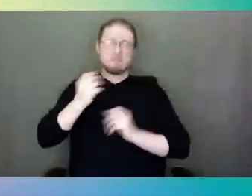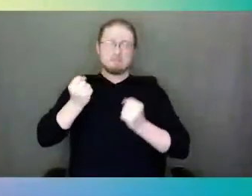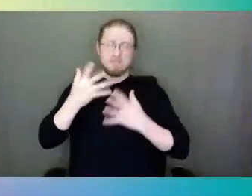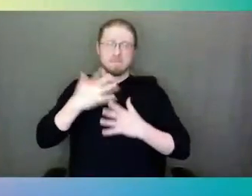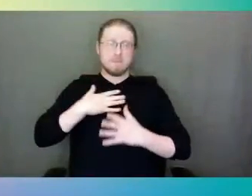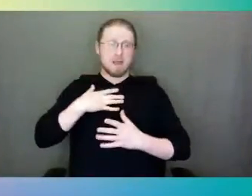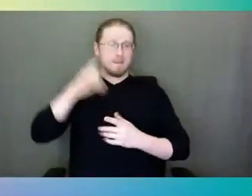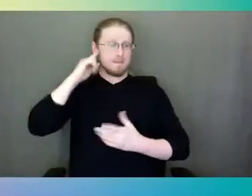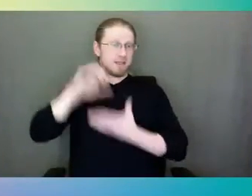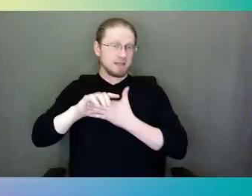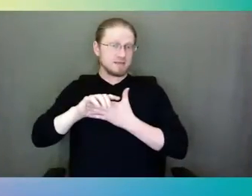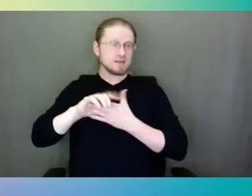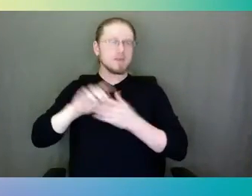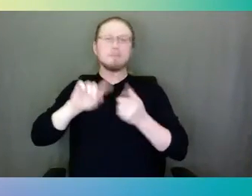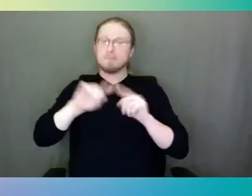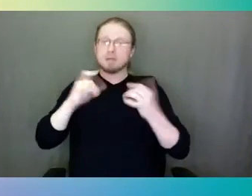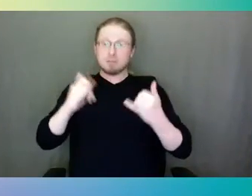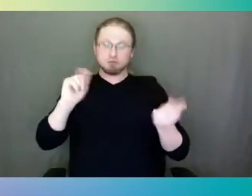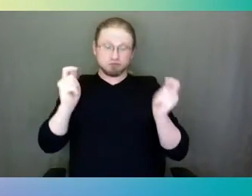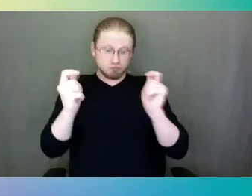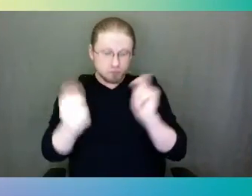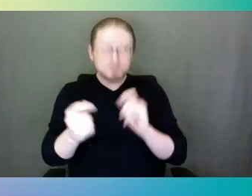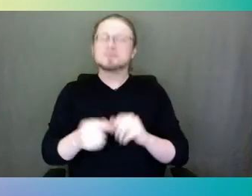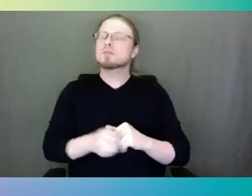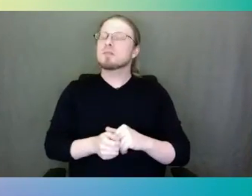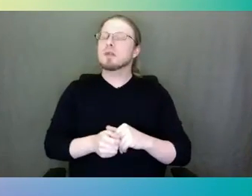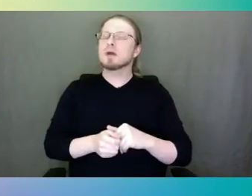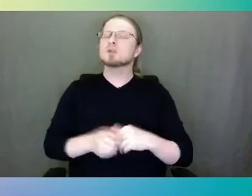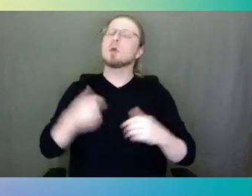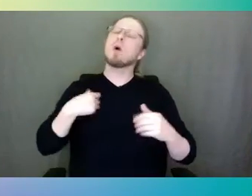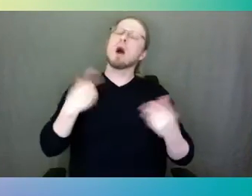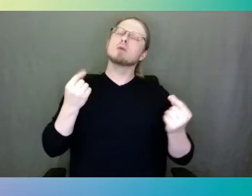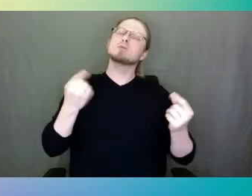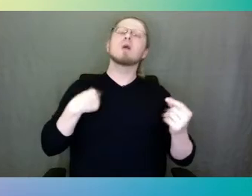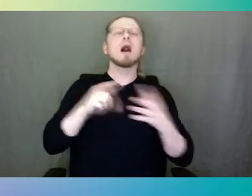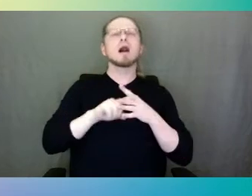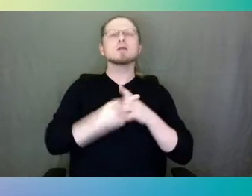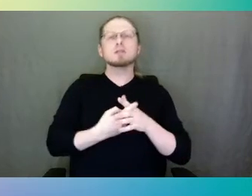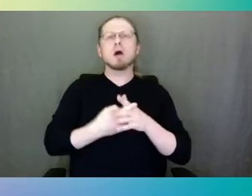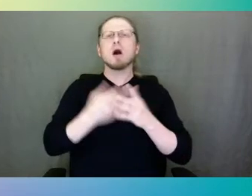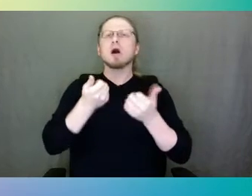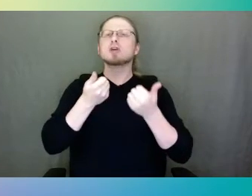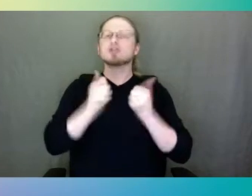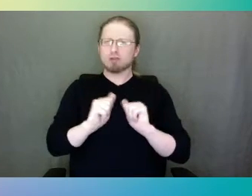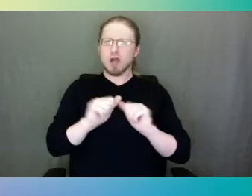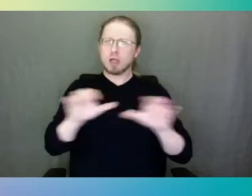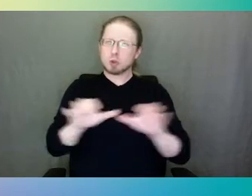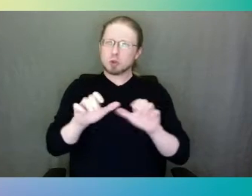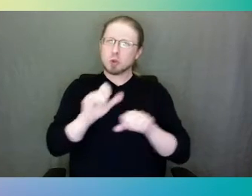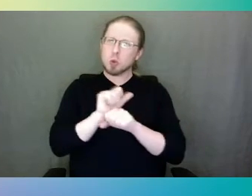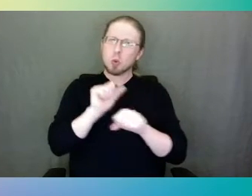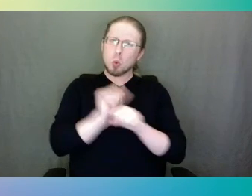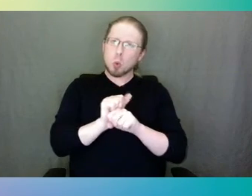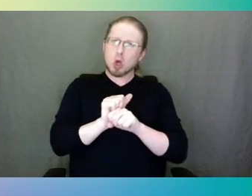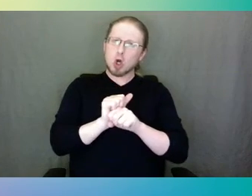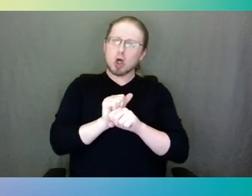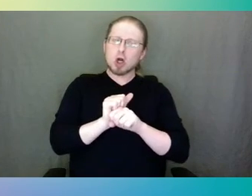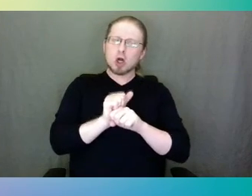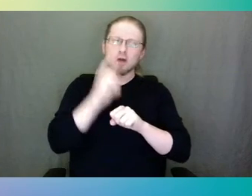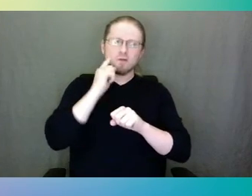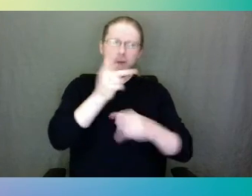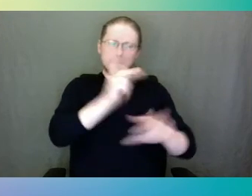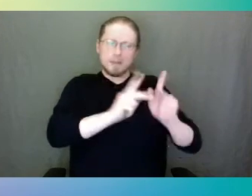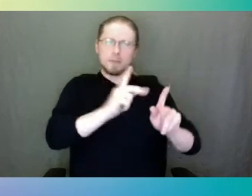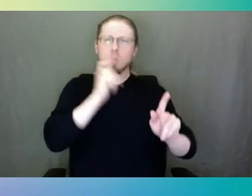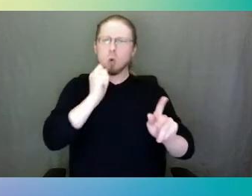So I started doing the work to try to teach people that looked like me and thought like